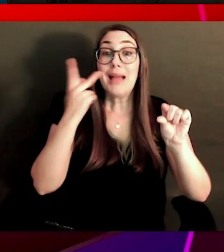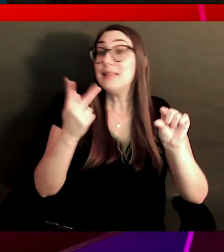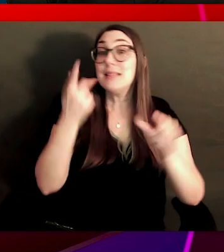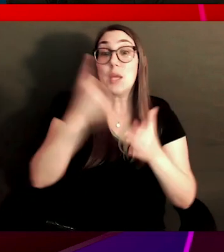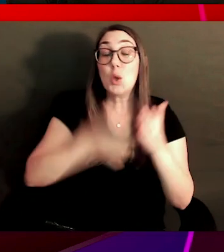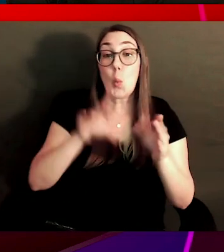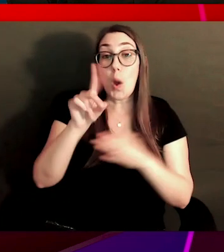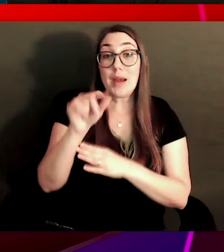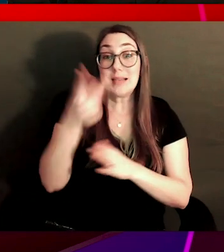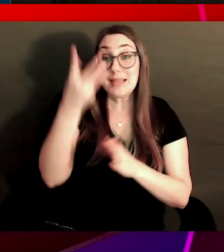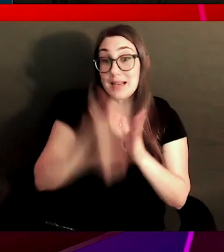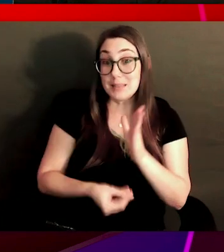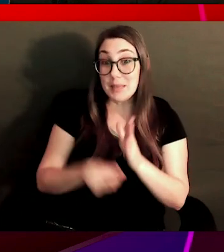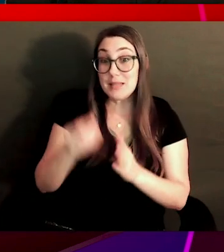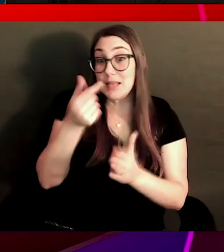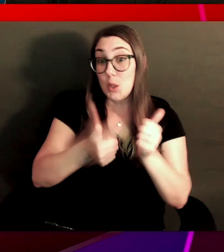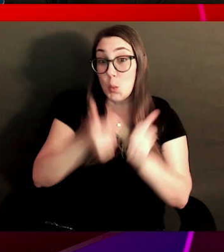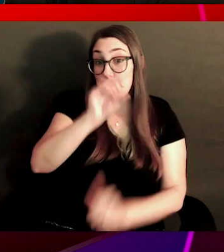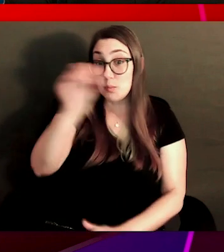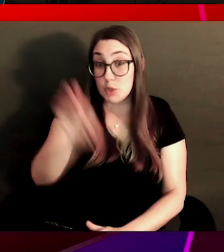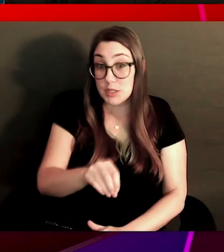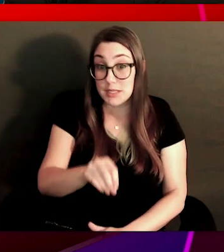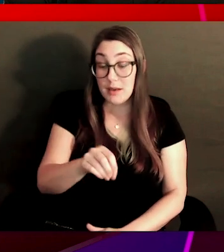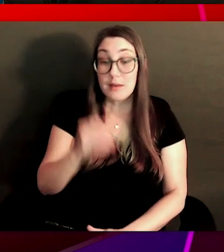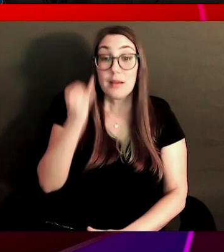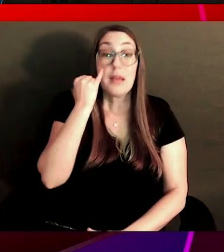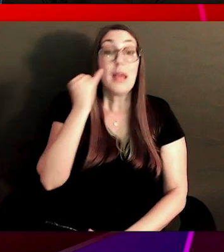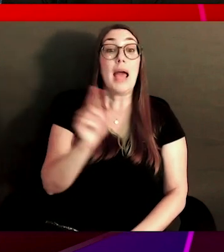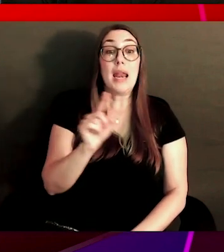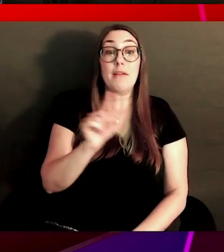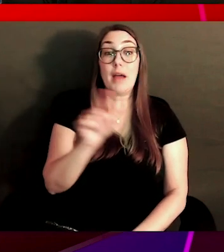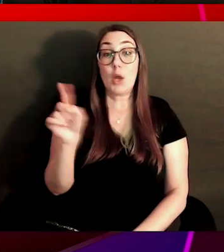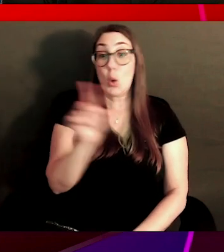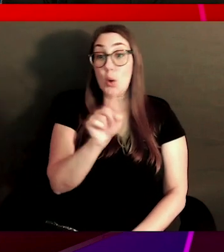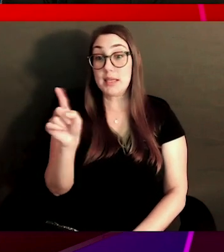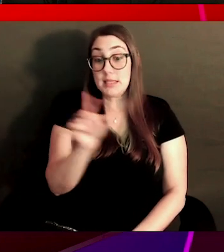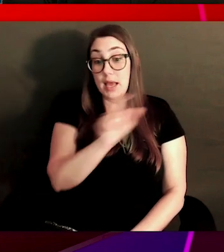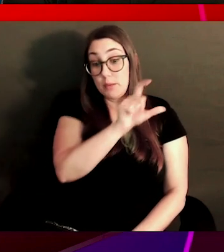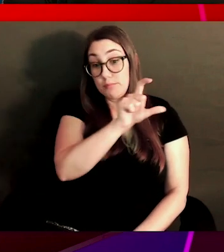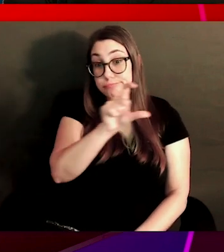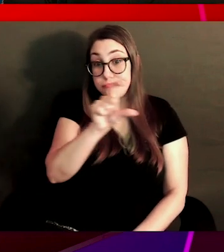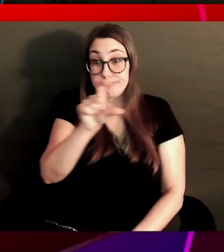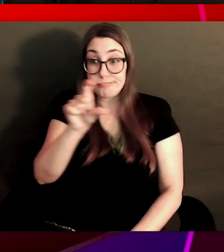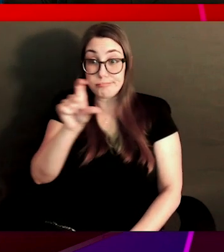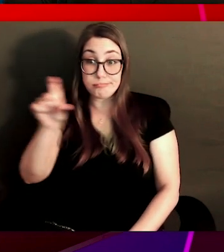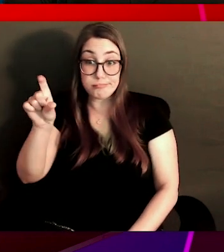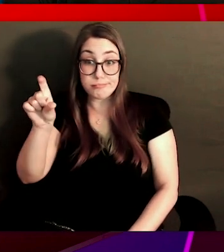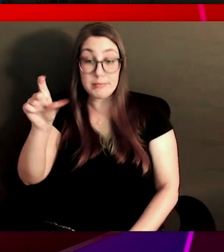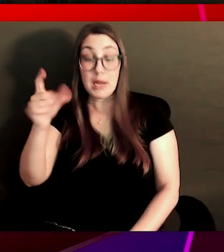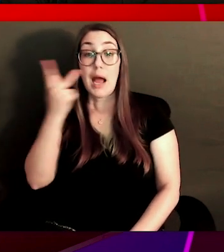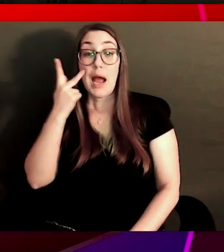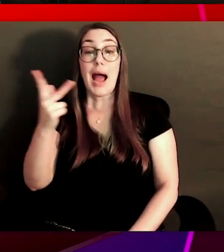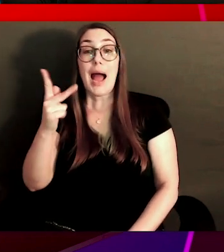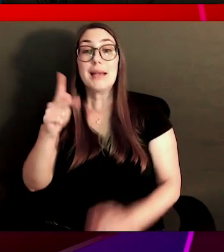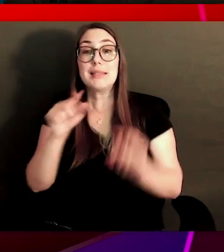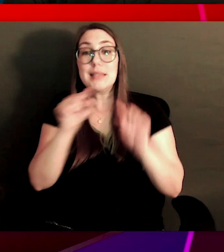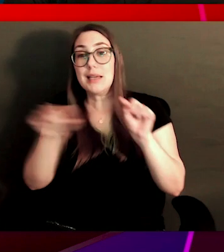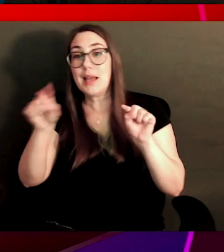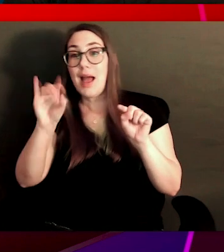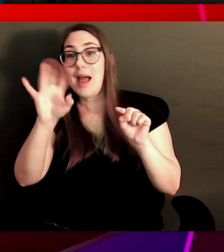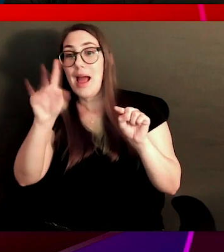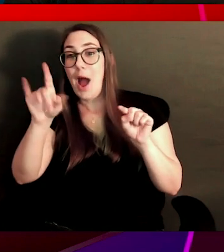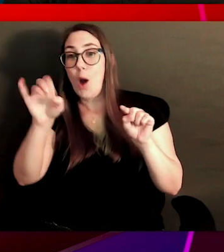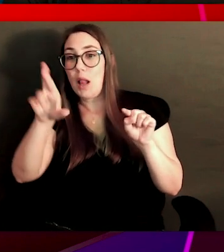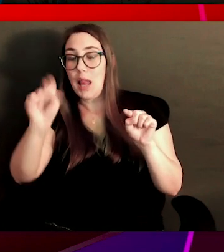if I go ahead and scroll here to the side, I can see outliers as well that are highlighted. So I can see that there is,